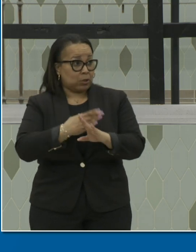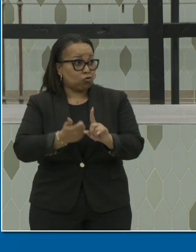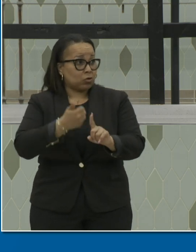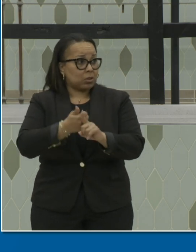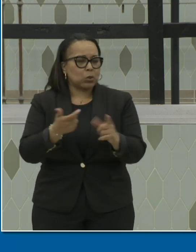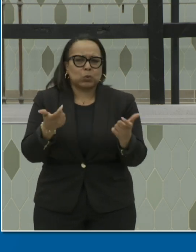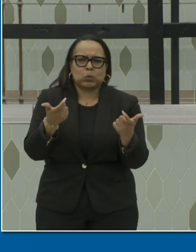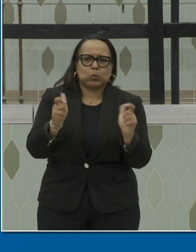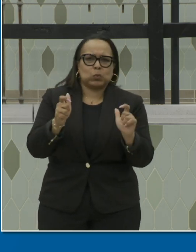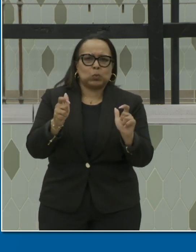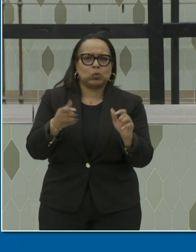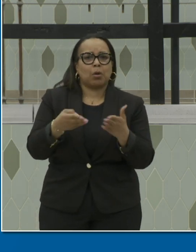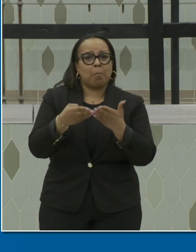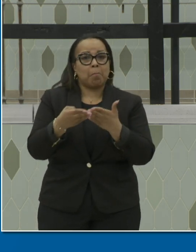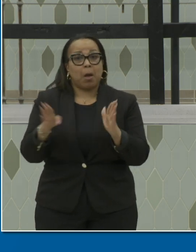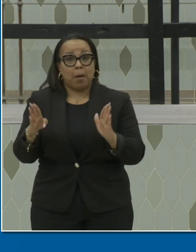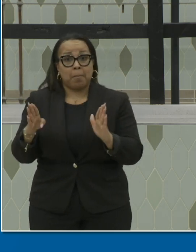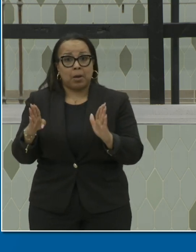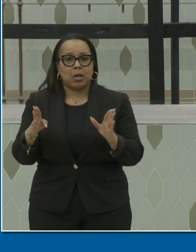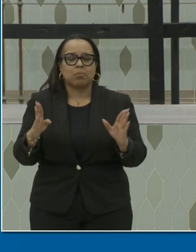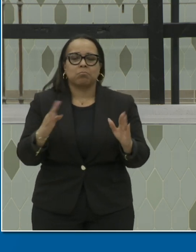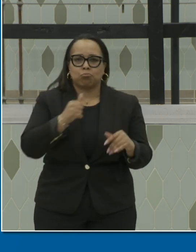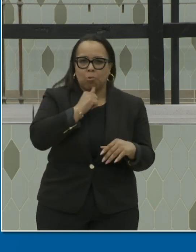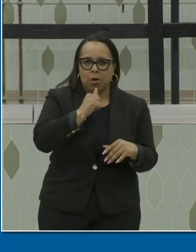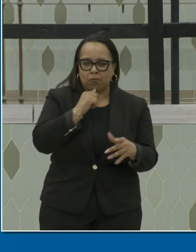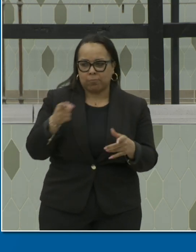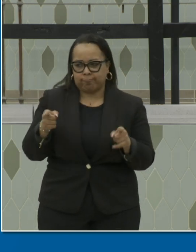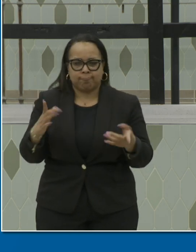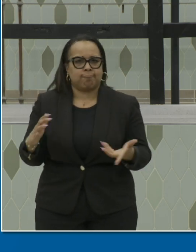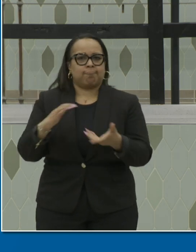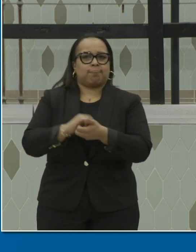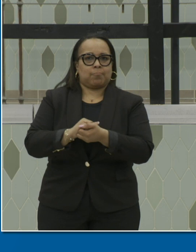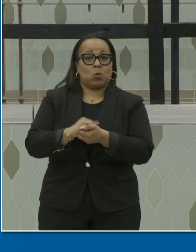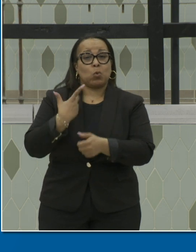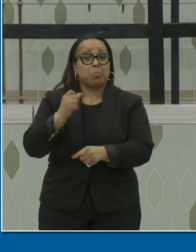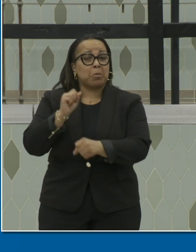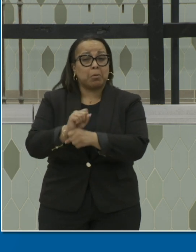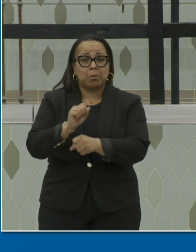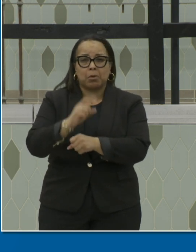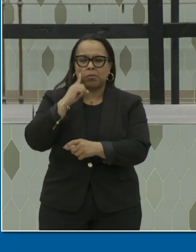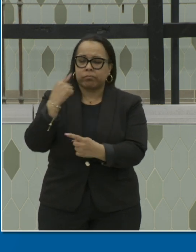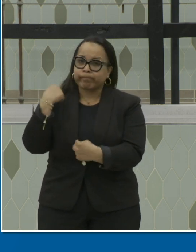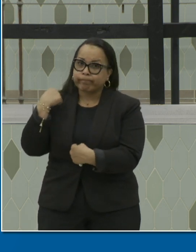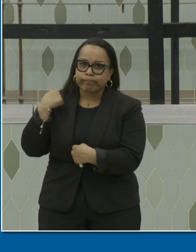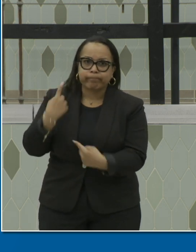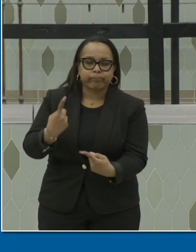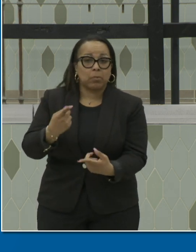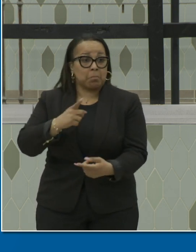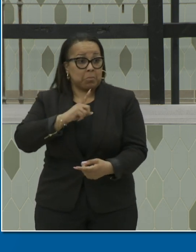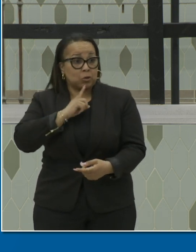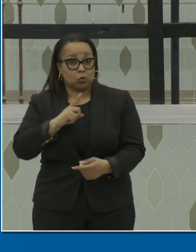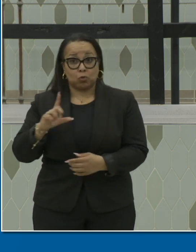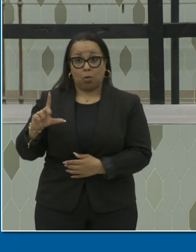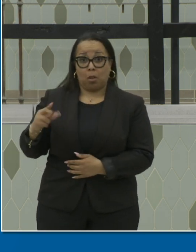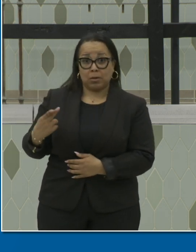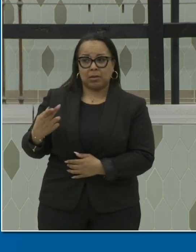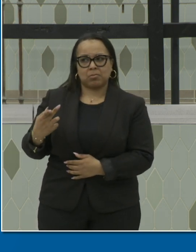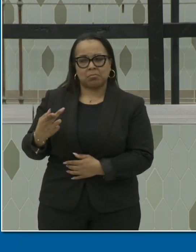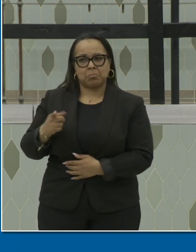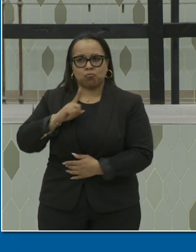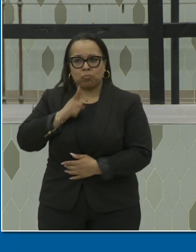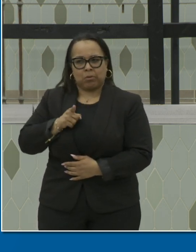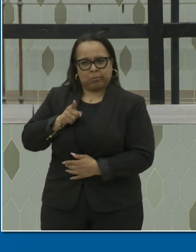a huge public-private partnership that people have been working together on for years to make sure that Lawson House remains